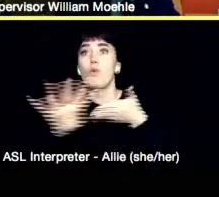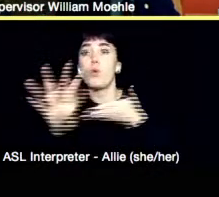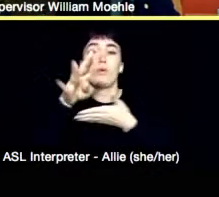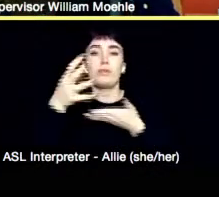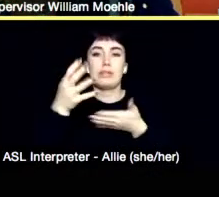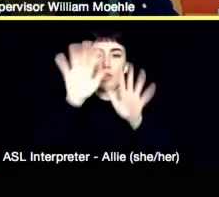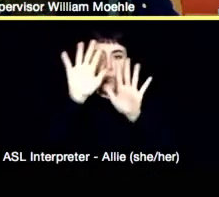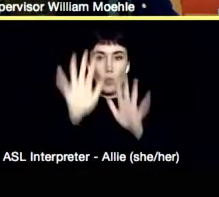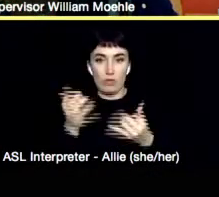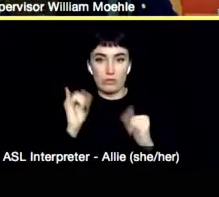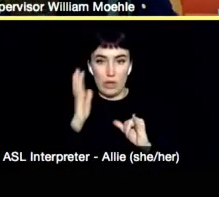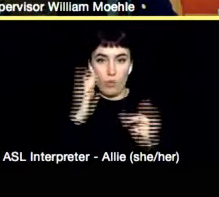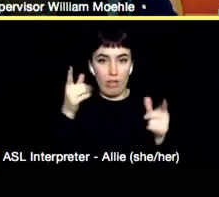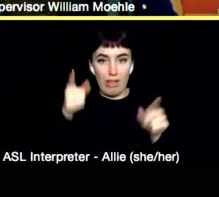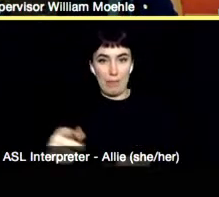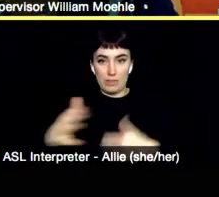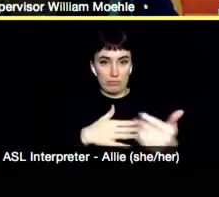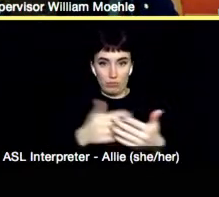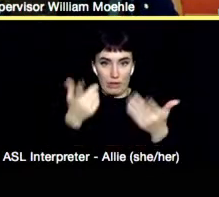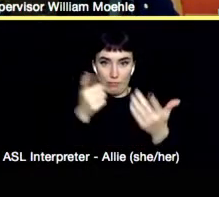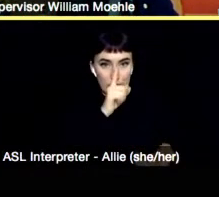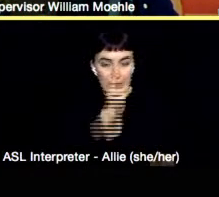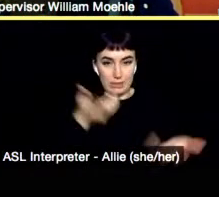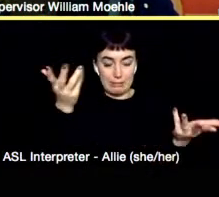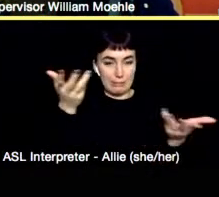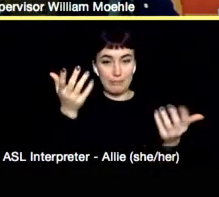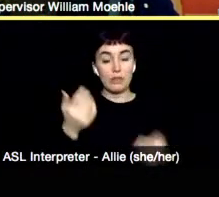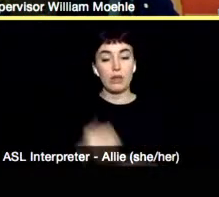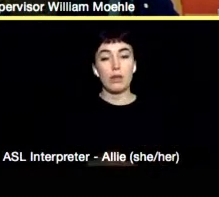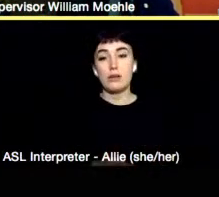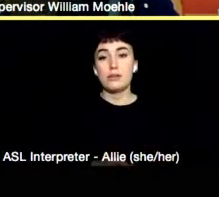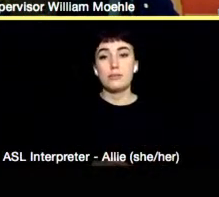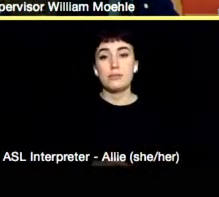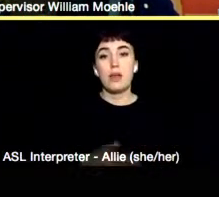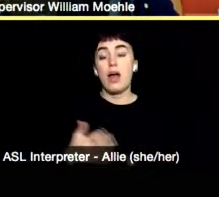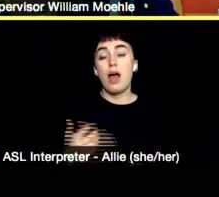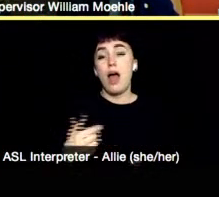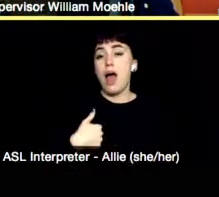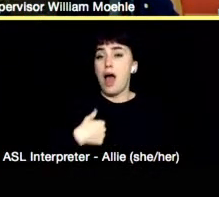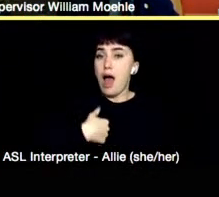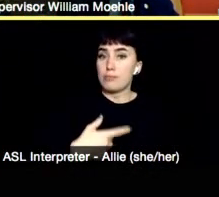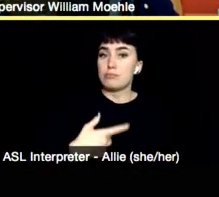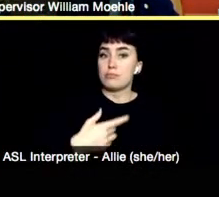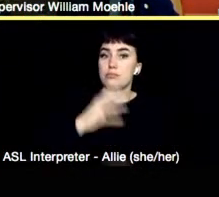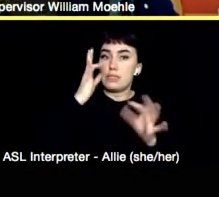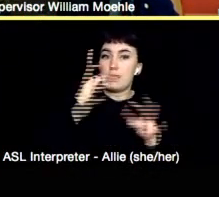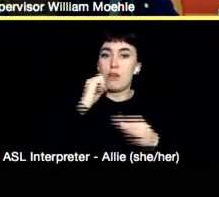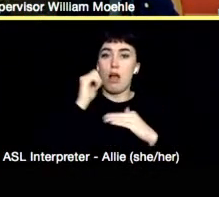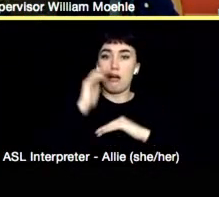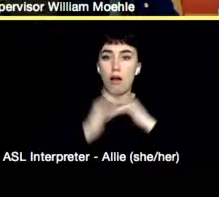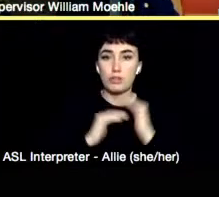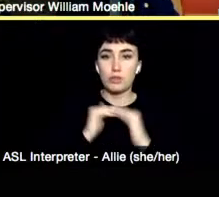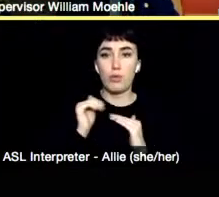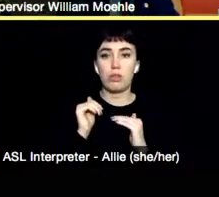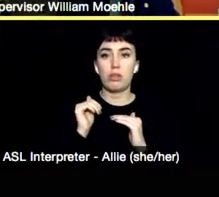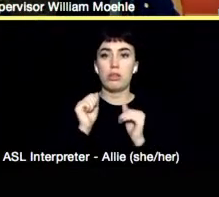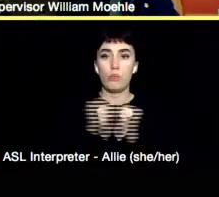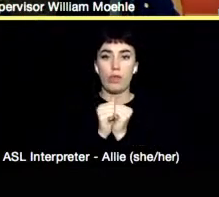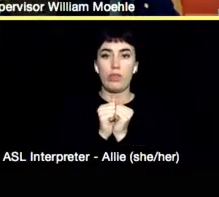the weather is going to be what the weather is going to be. And I'm certainly not comfortable